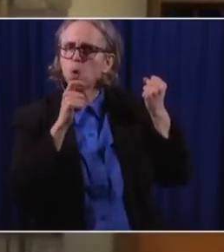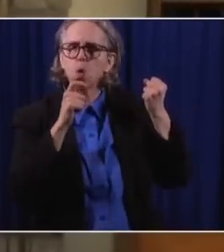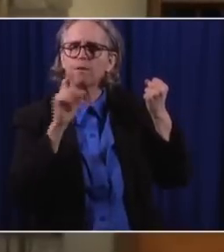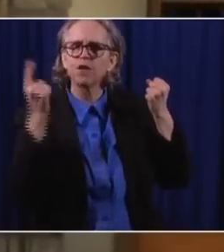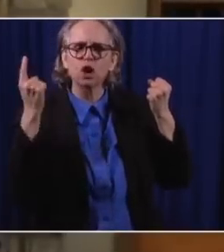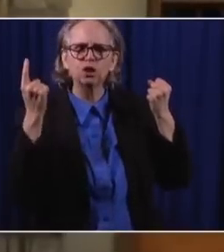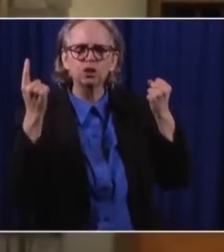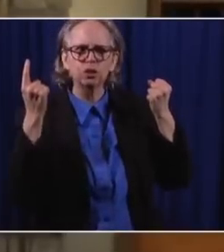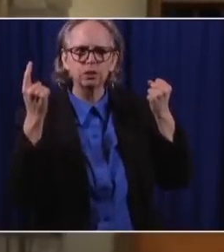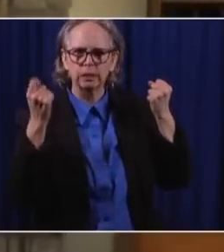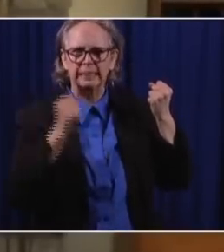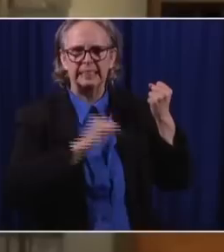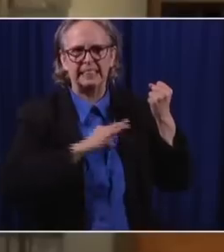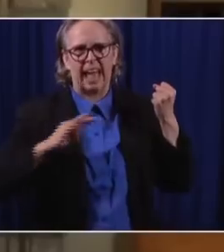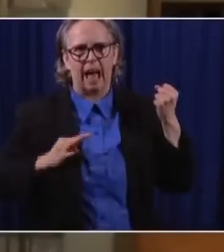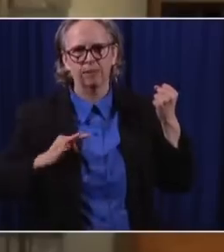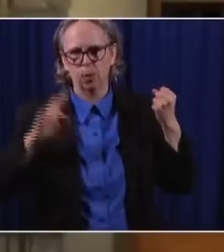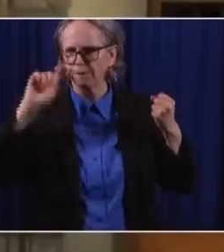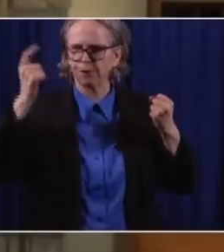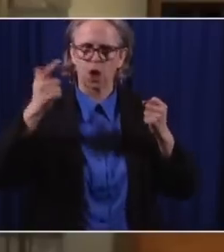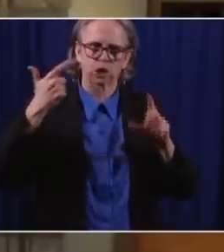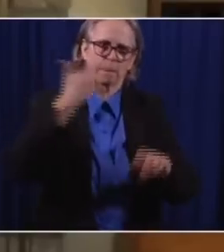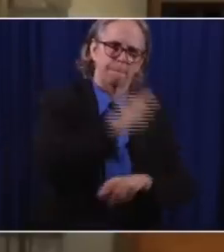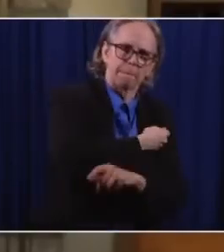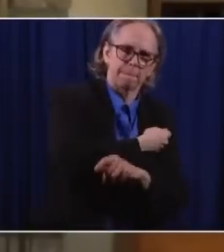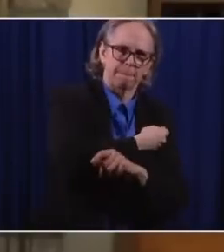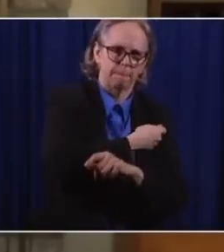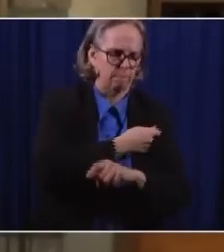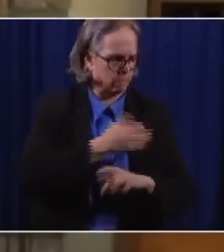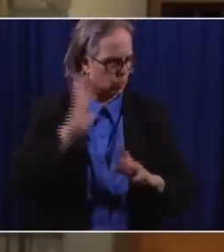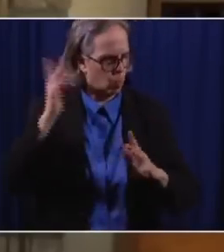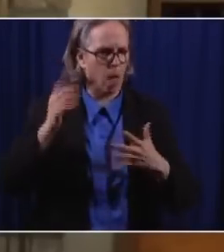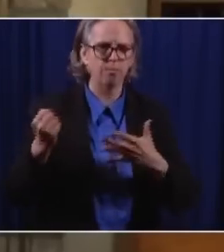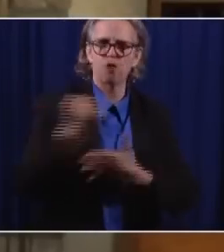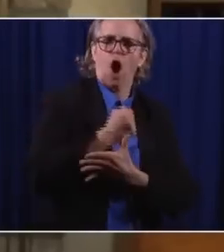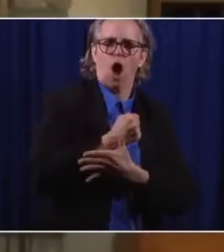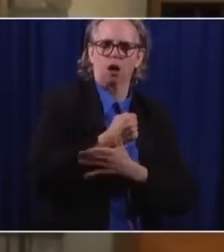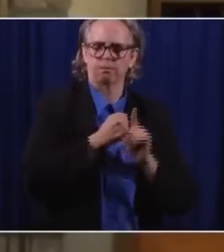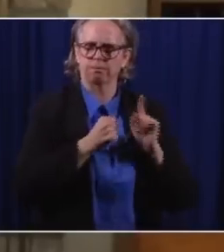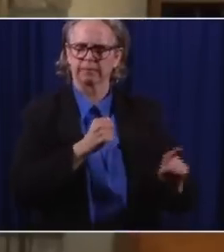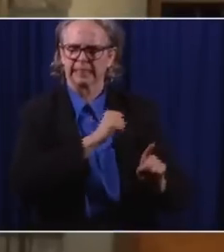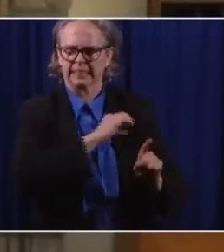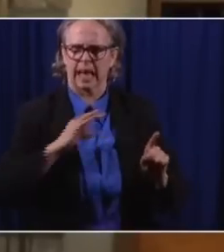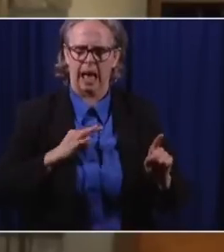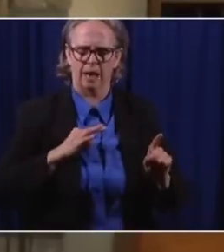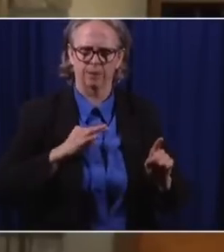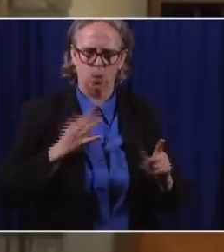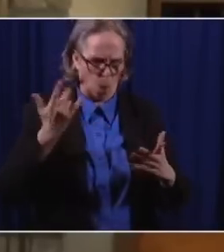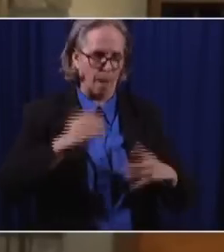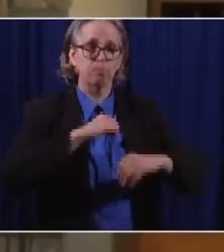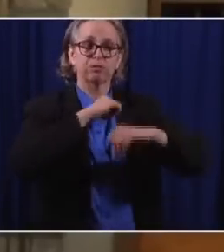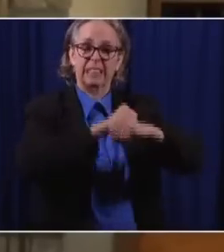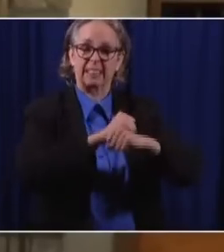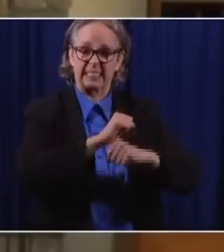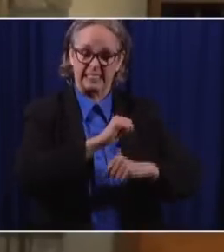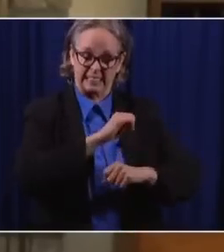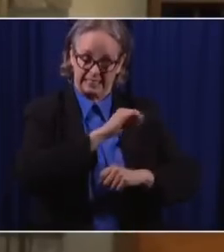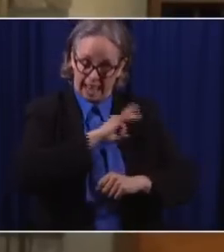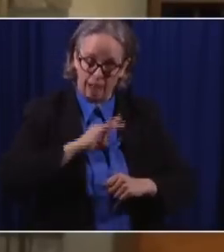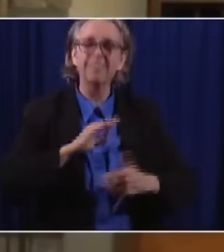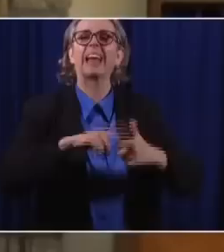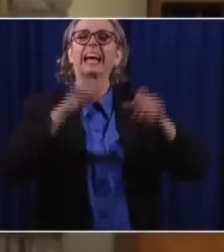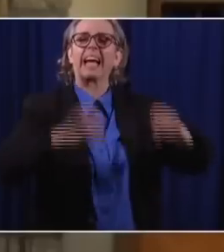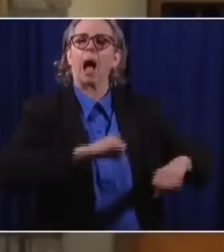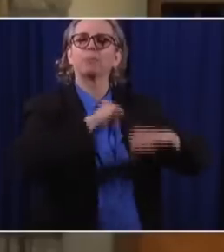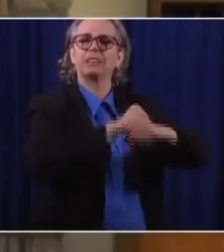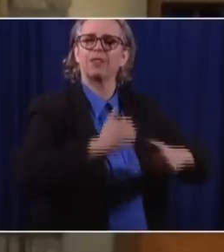because that's where we can put basically a wall around our most vulnerable people. So we start